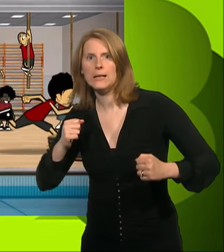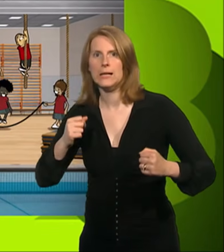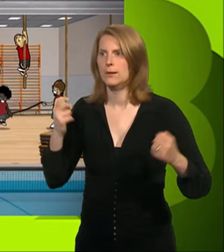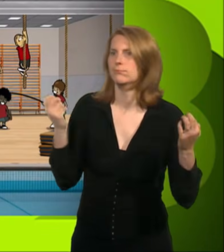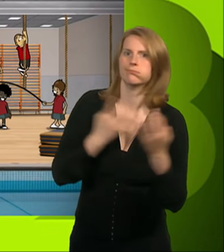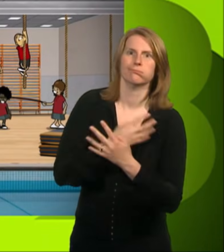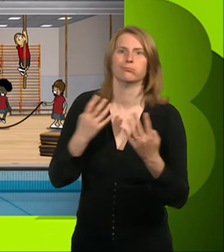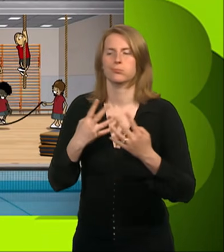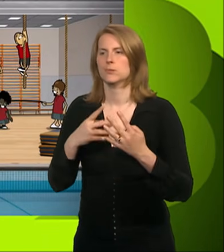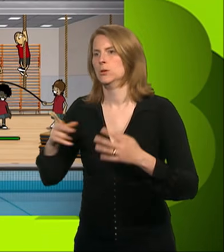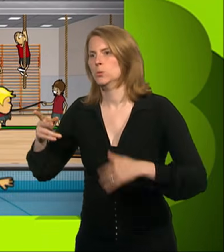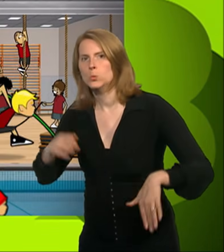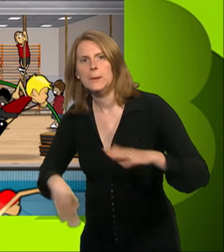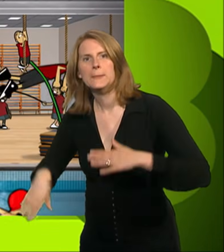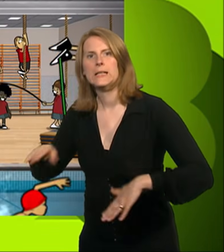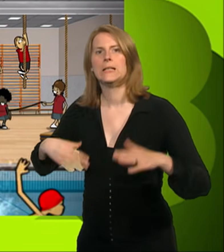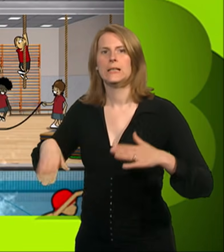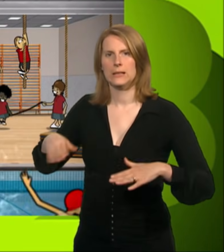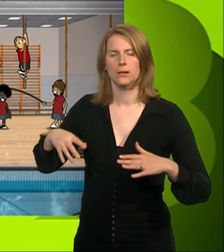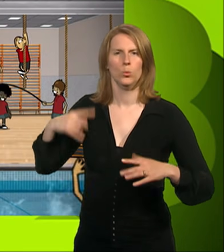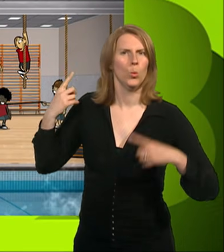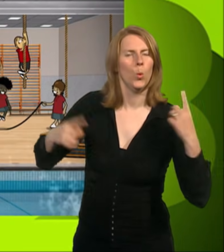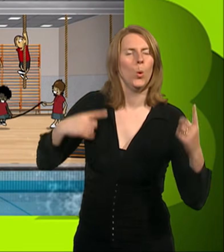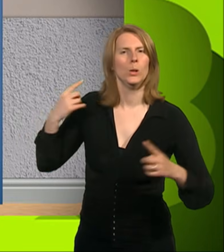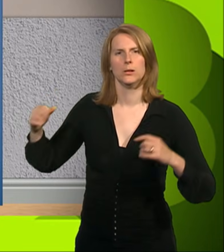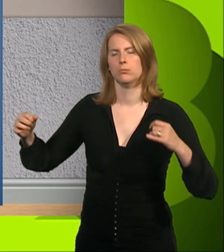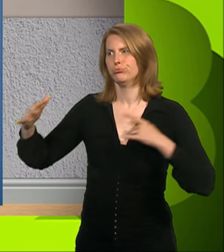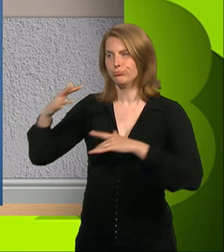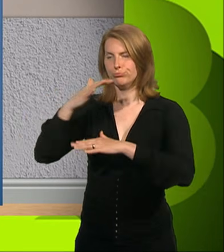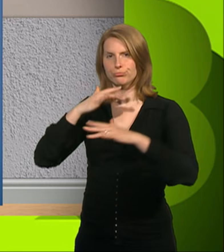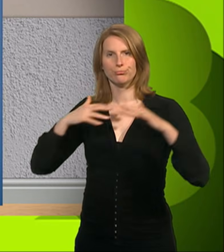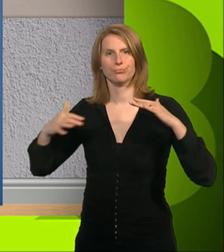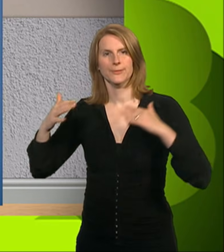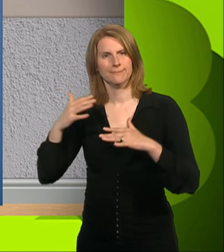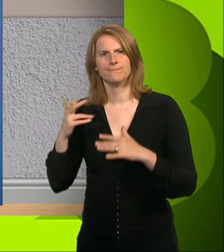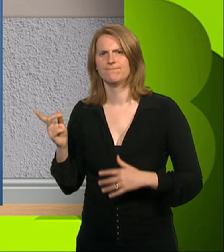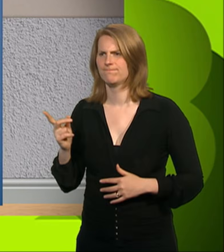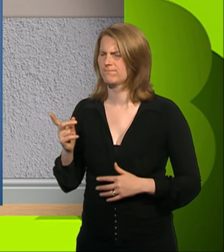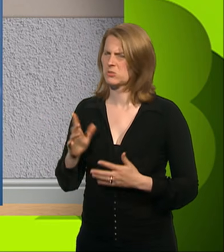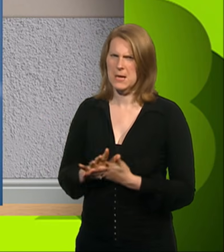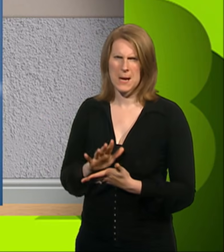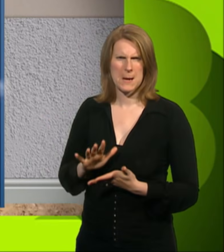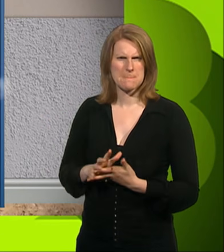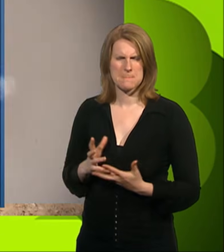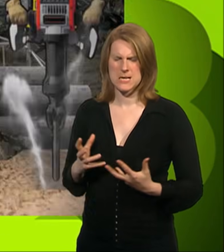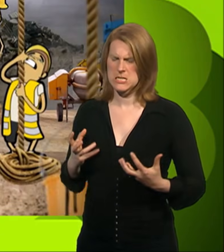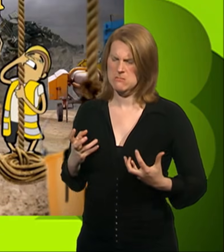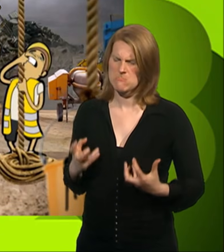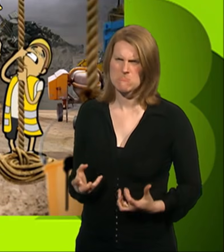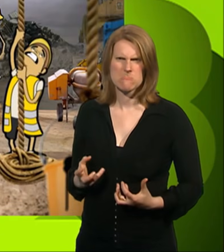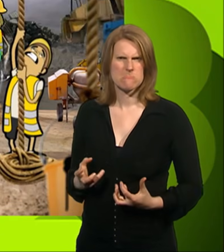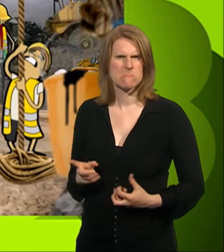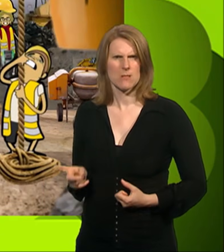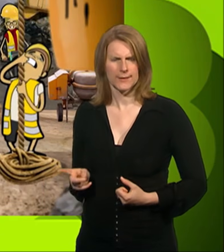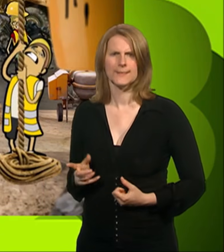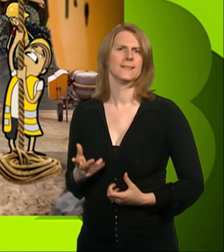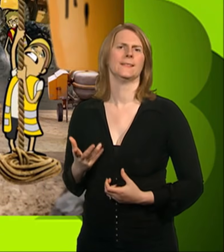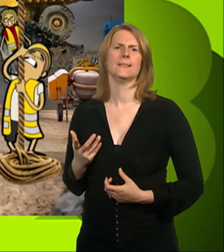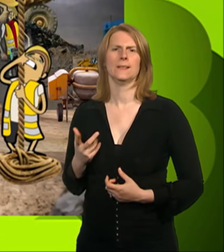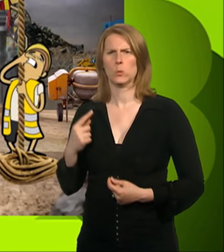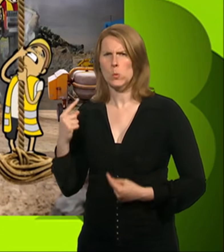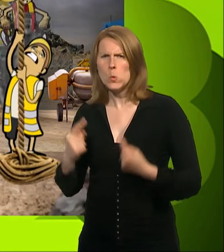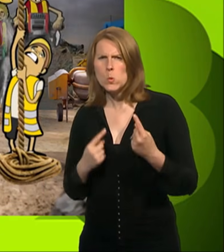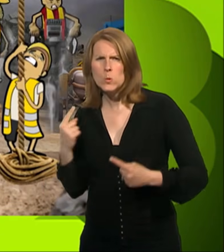swimming. Well, it is a PE class. Hassan doesn't look very happy though, does he? That's because it was really noisy, far too noisy in